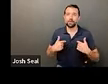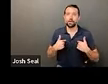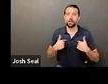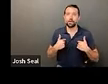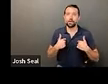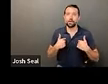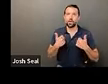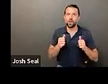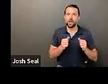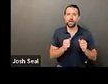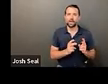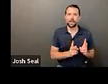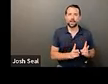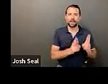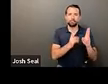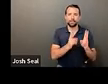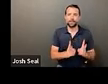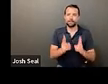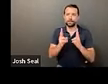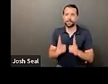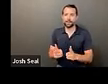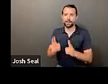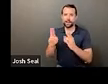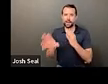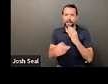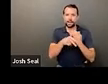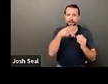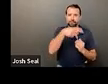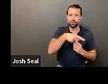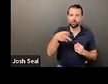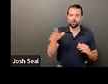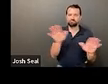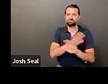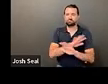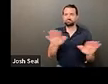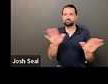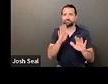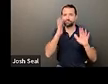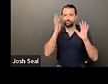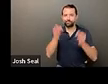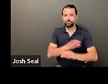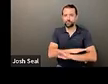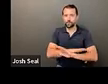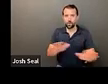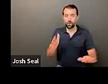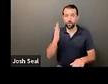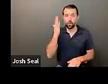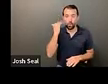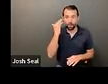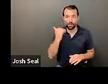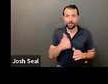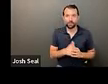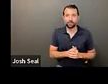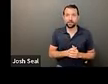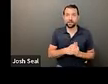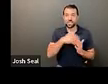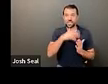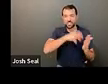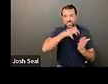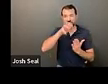clips of different components, but there are 2 reasons why I chose not to do that. One, it's a massive document. It is